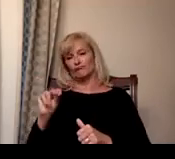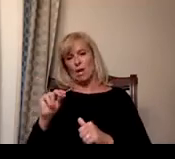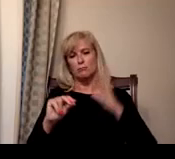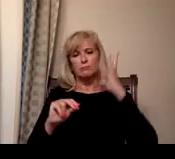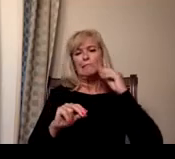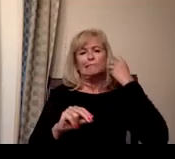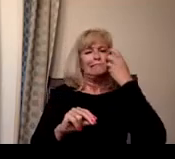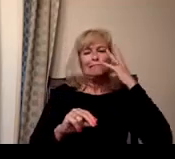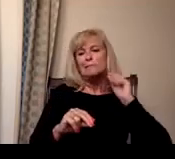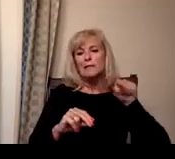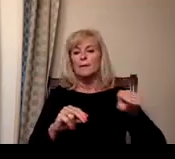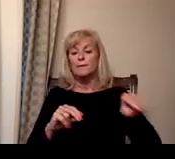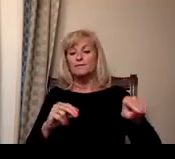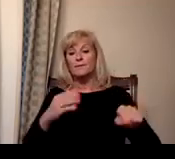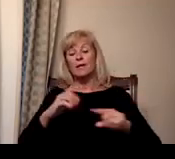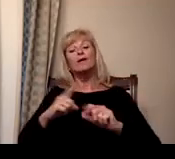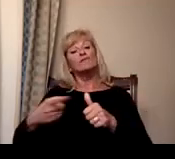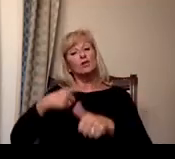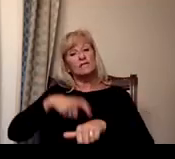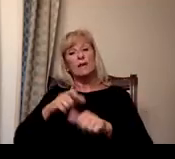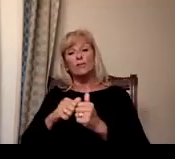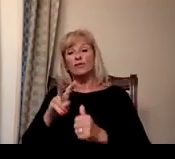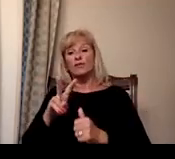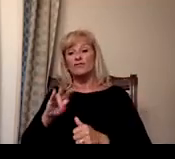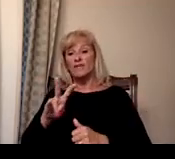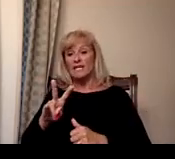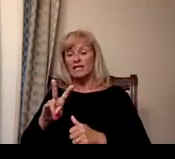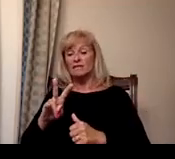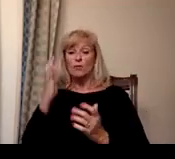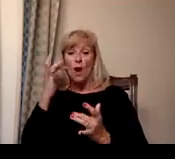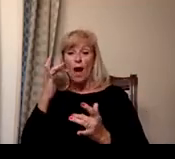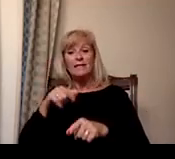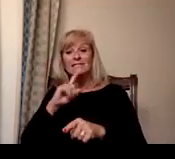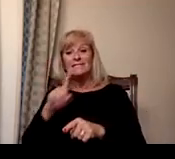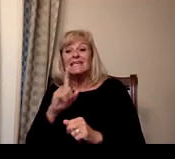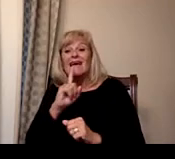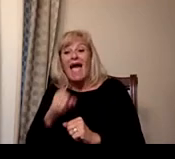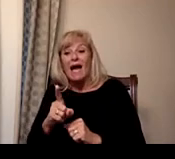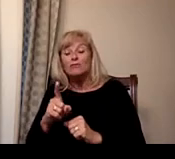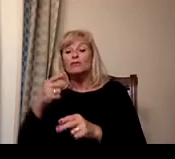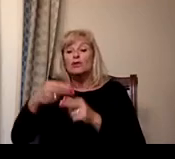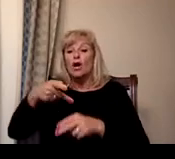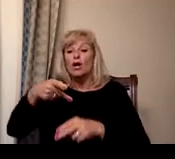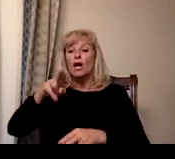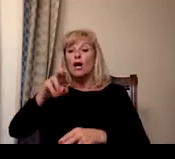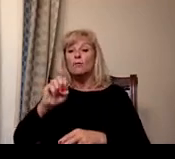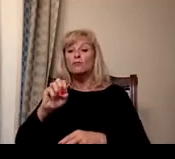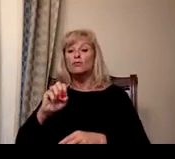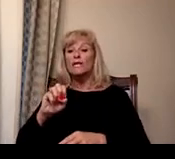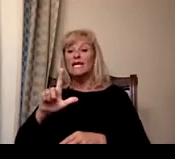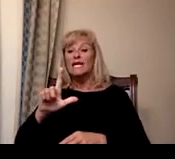my, it's our first time with ViiV because, again, we are still technically in pre-launch. So let's go ahead and dive